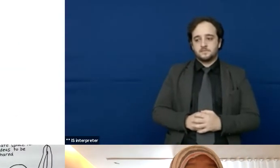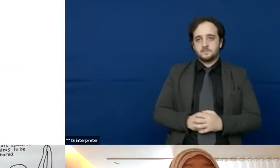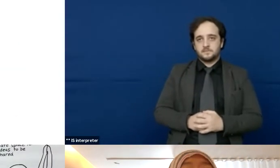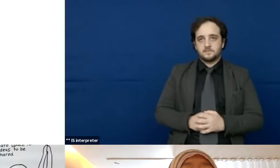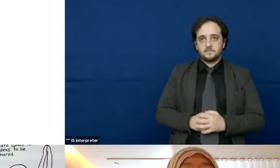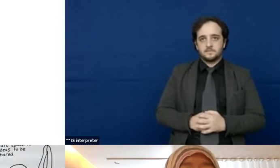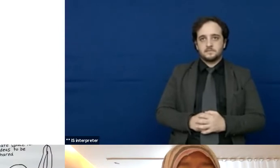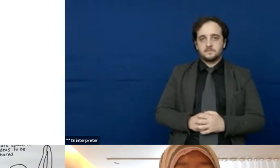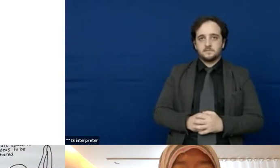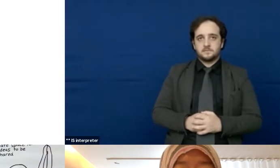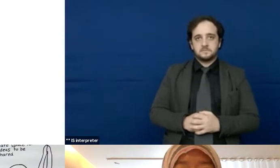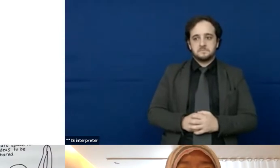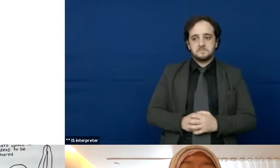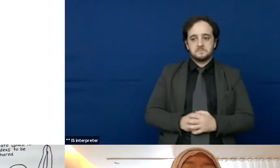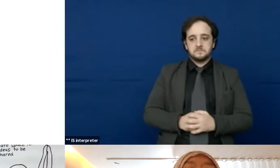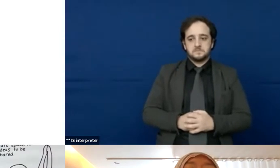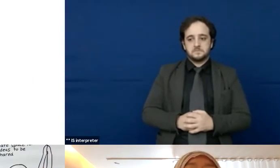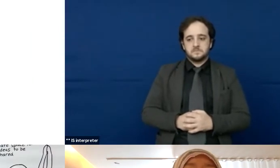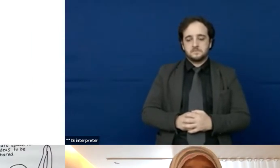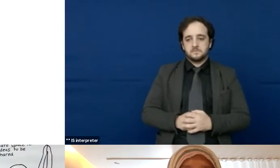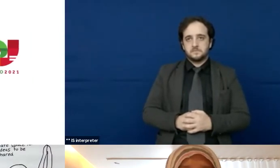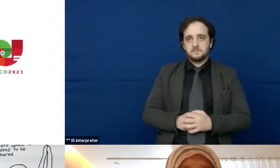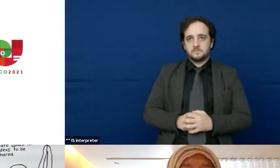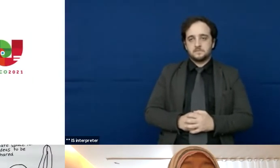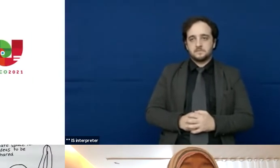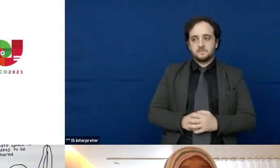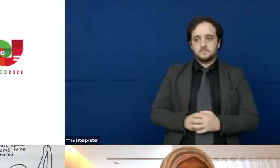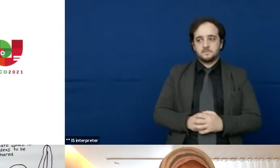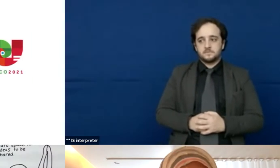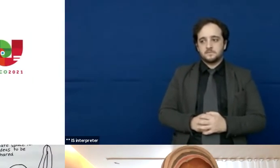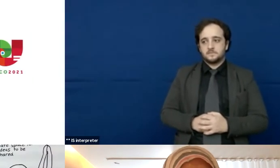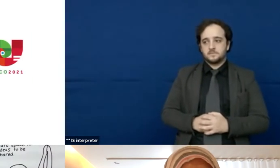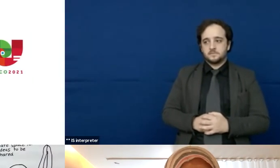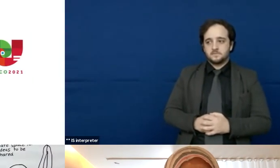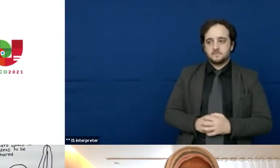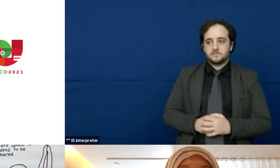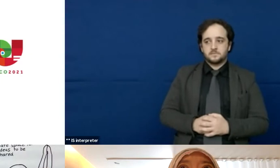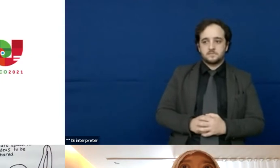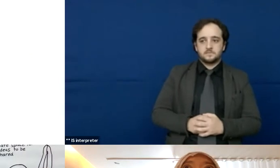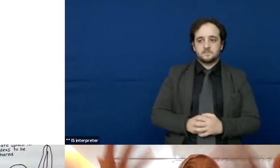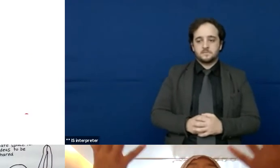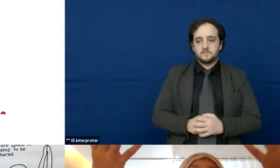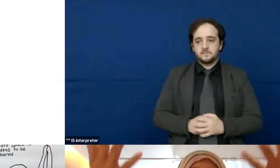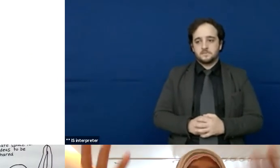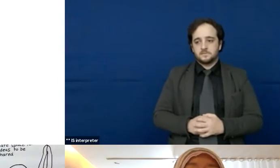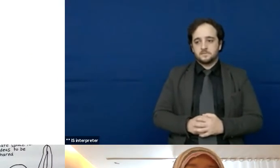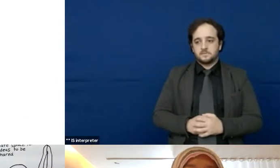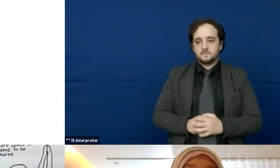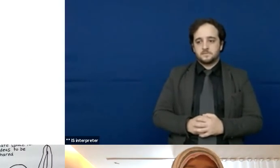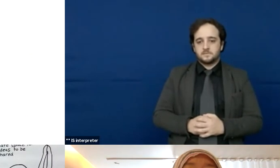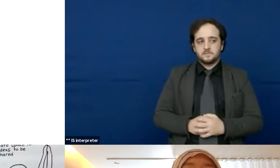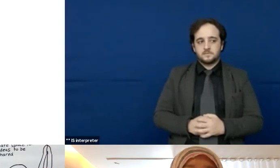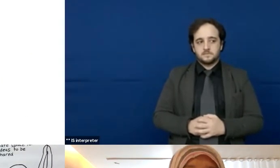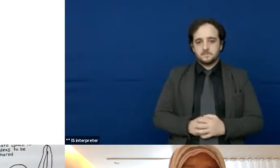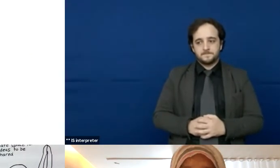bottom level where it impacts directly their community. And, you know, it transcends upward as